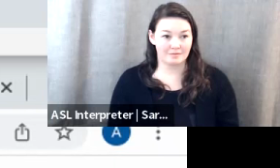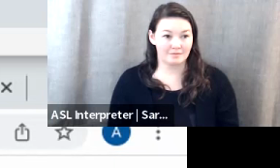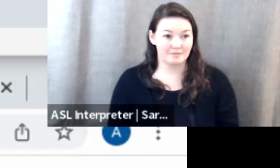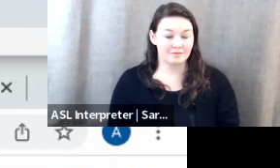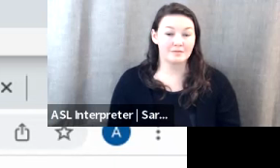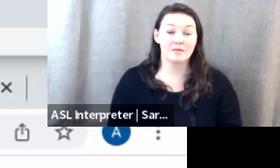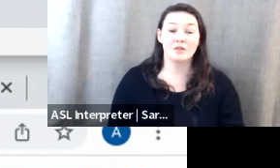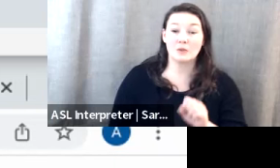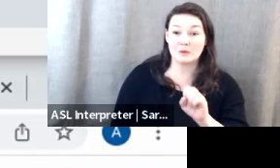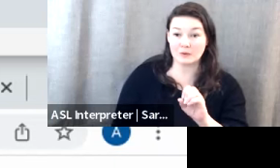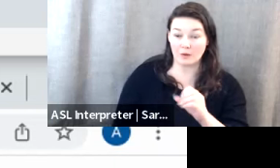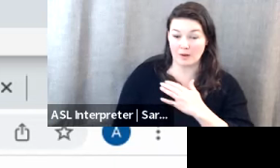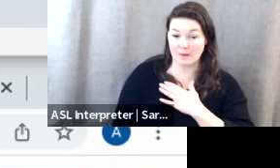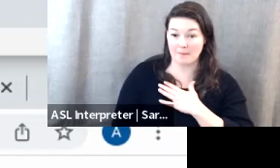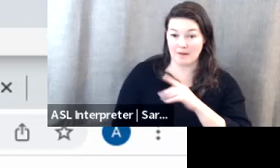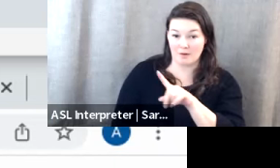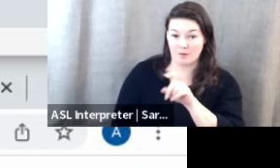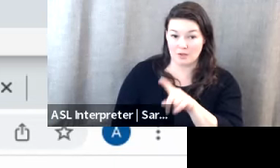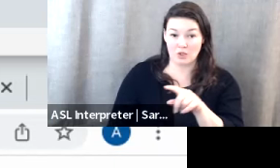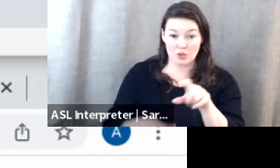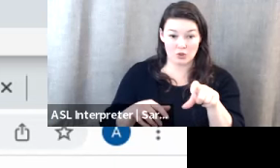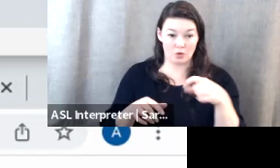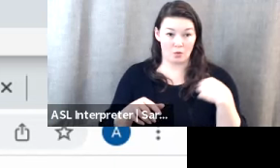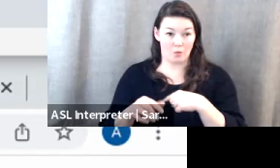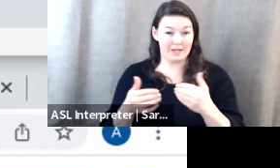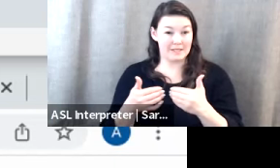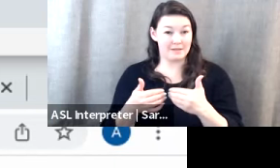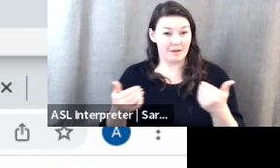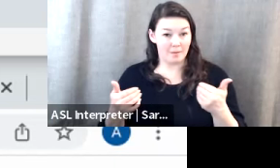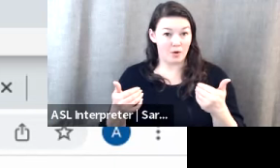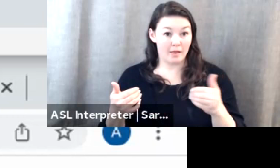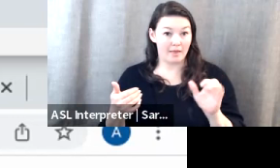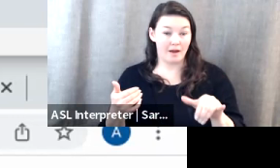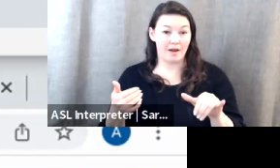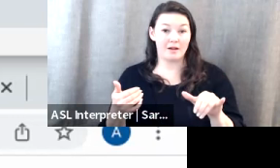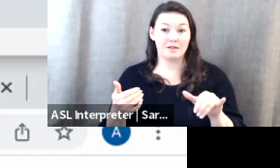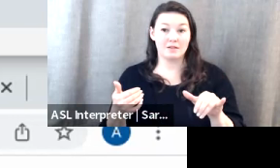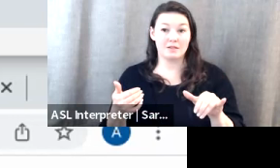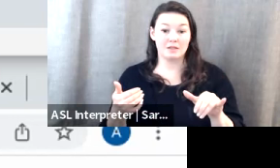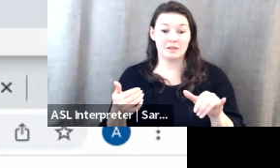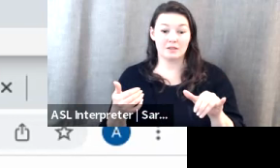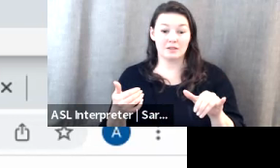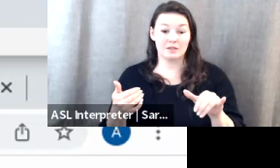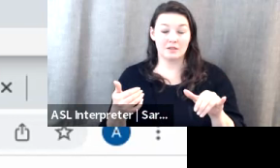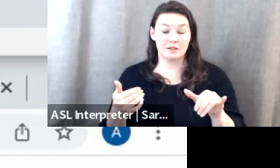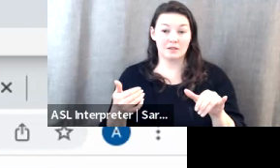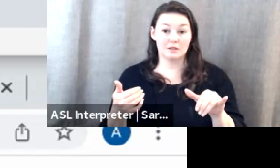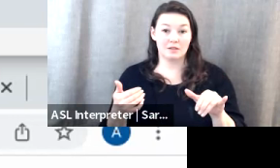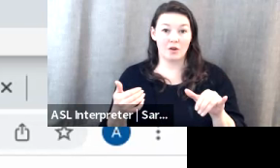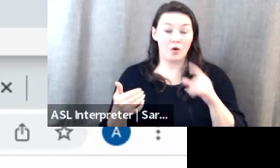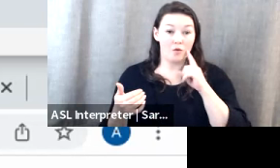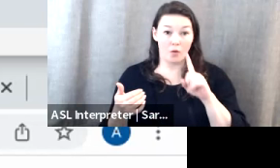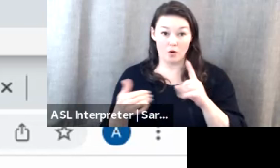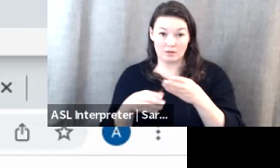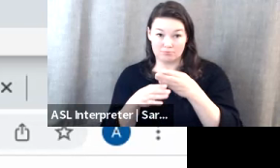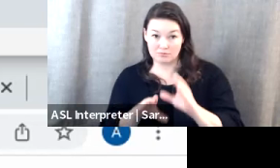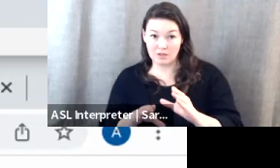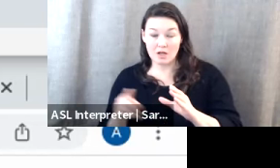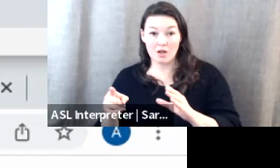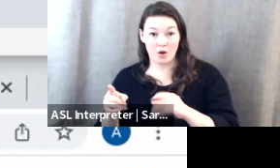my question or comment would be, should we separate that into those that would require grants